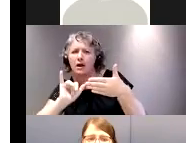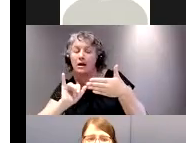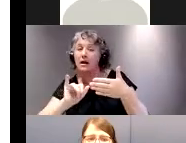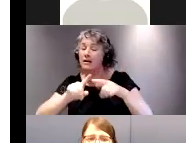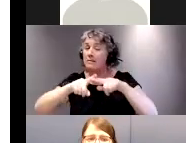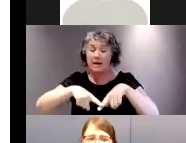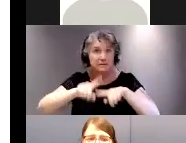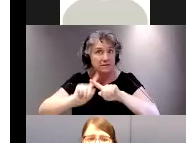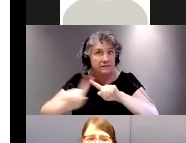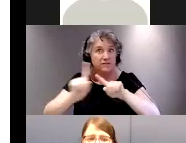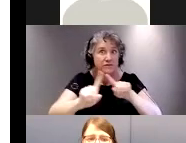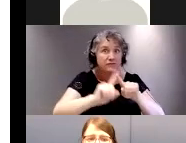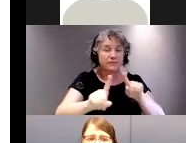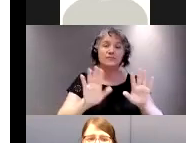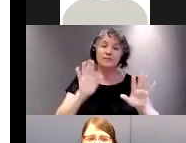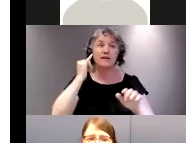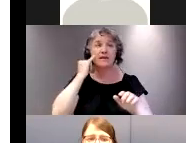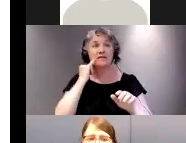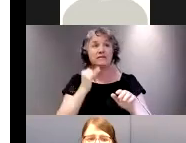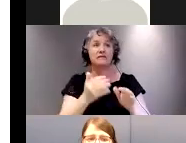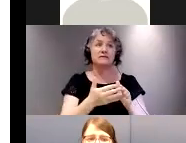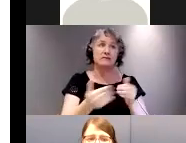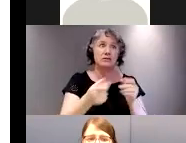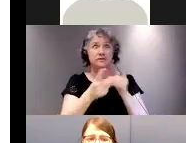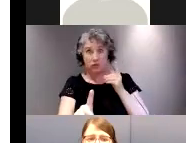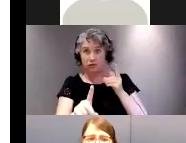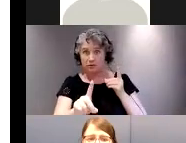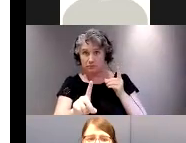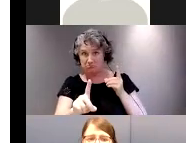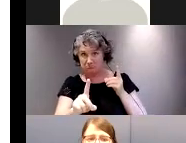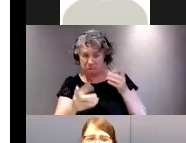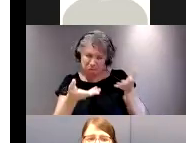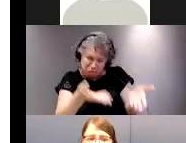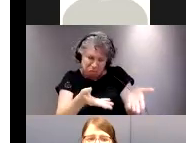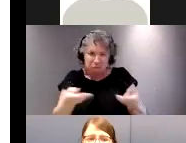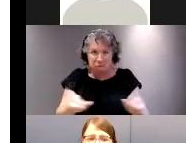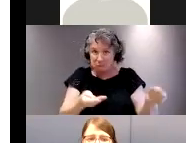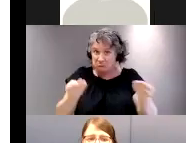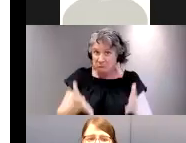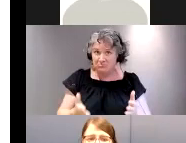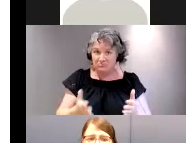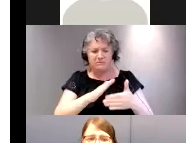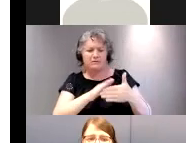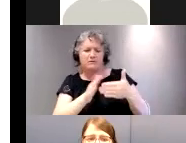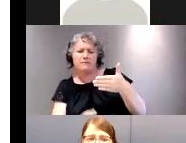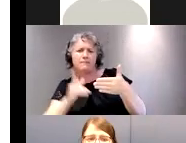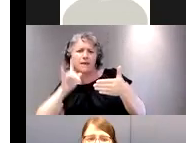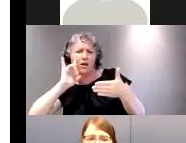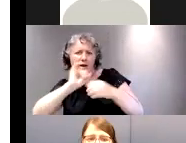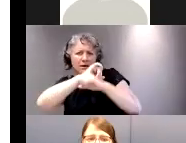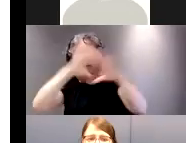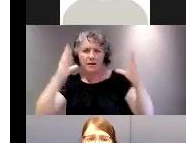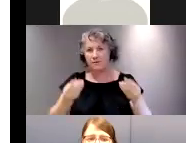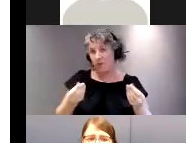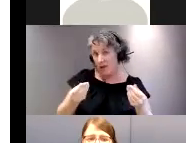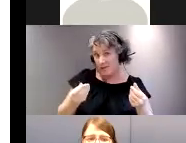So if I go into a separation and divorce mediation, the outcome for the clients is they're going to have to deal with property,